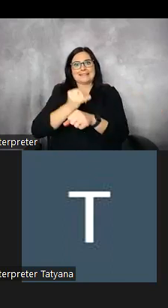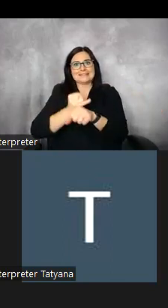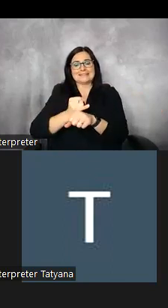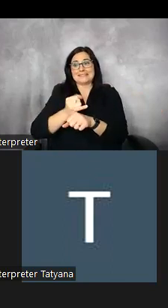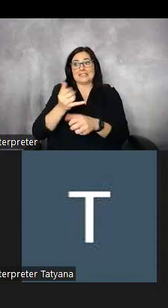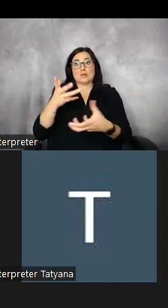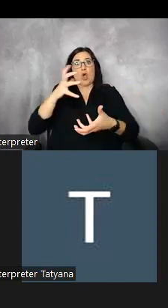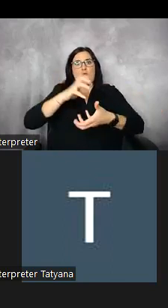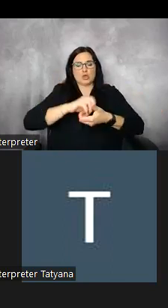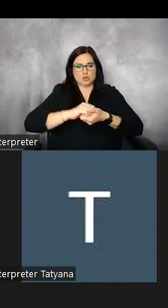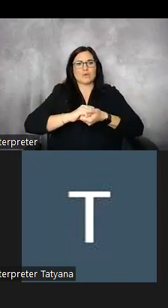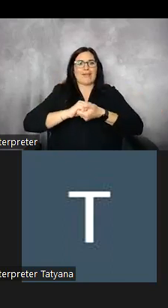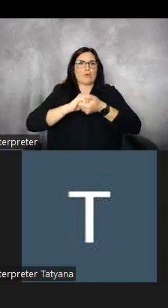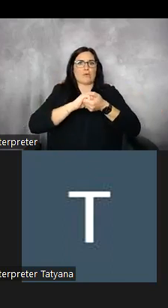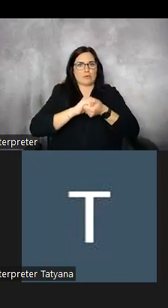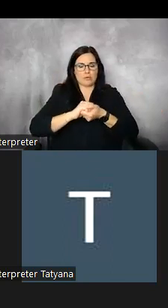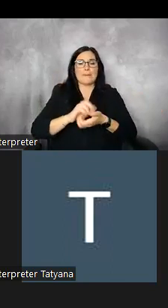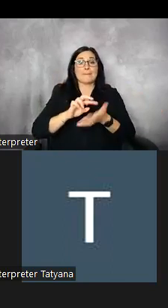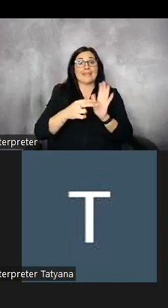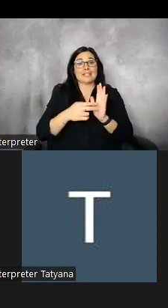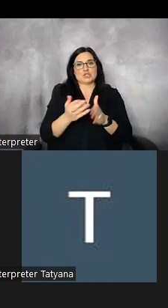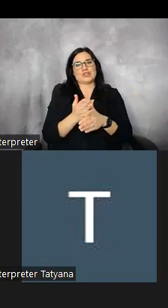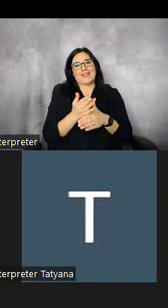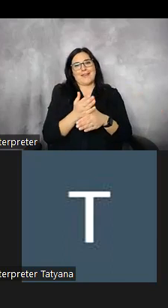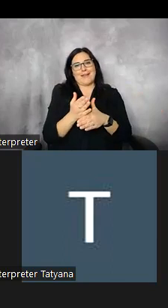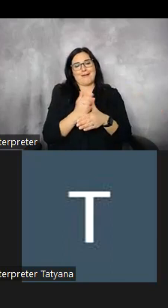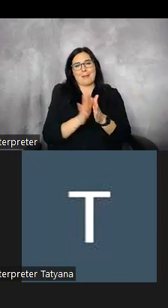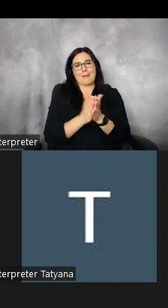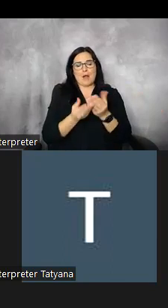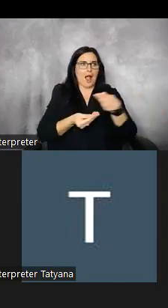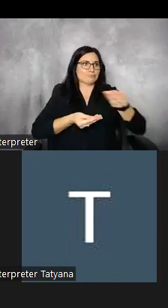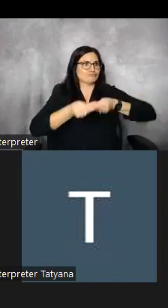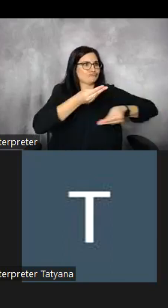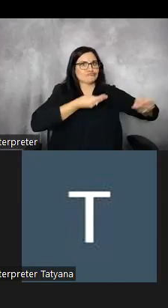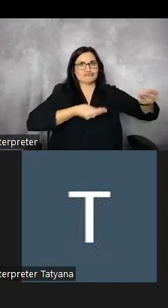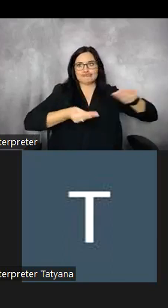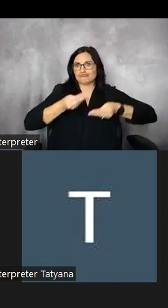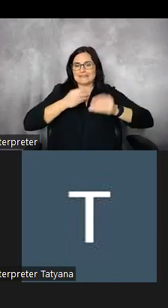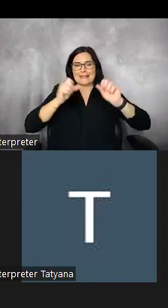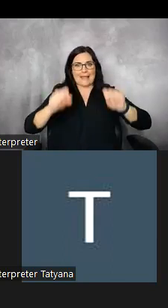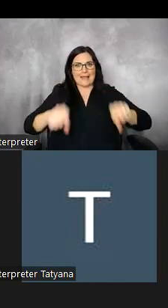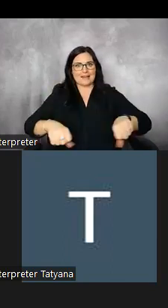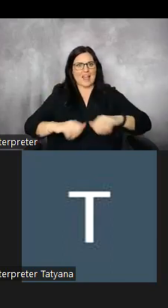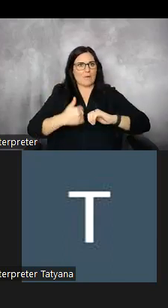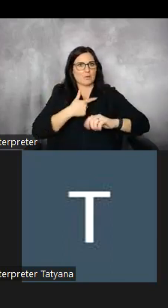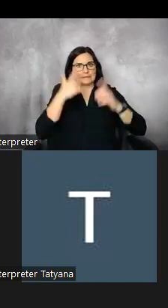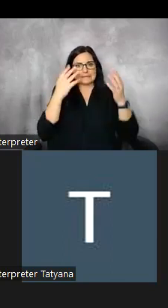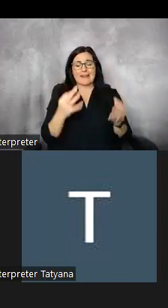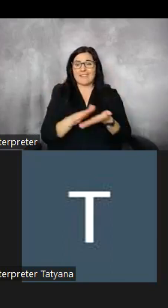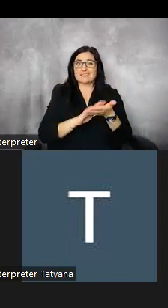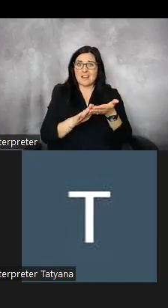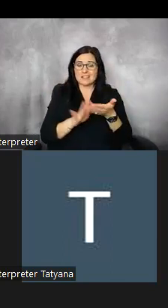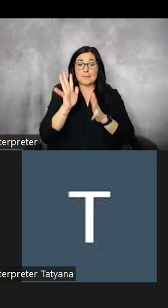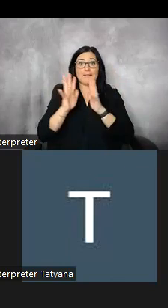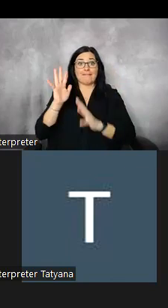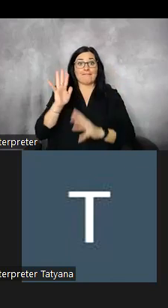immediately given to all of us. So we can actually share, redistribute that text, and deal with it however we want, which was kind of nice back in the day.